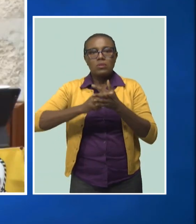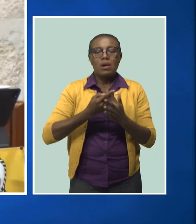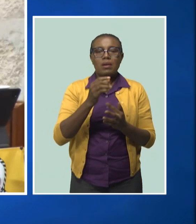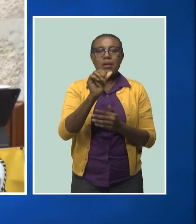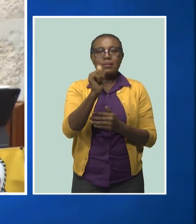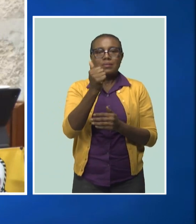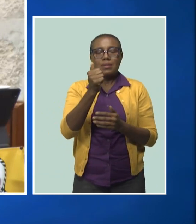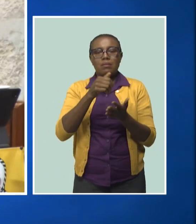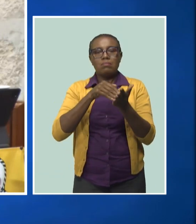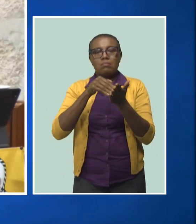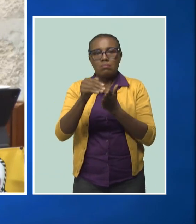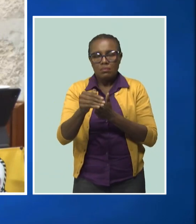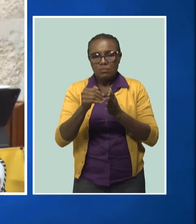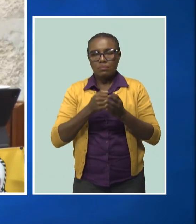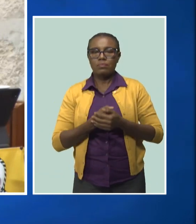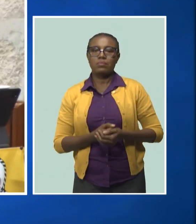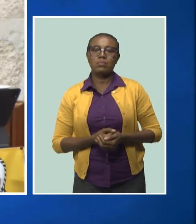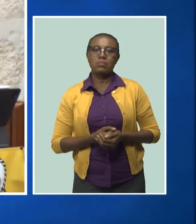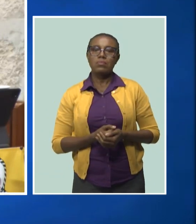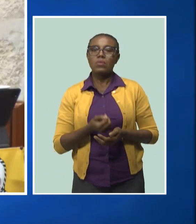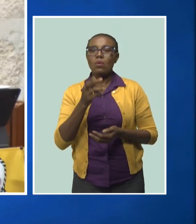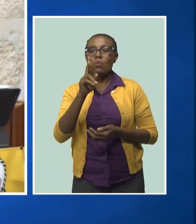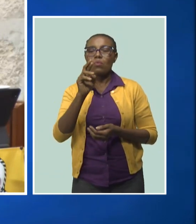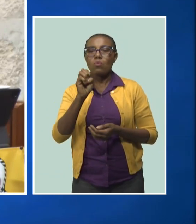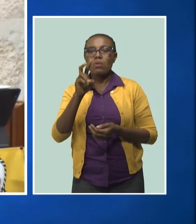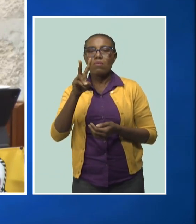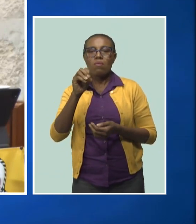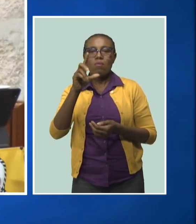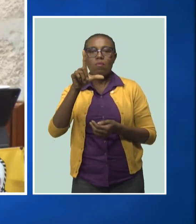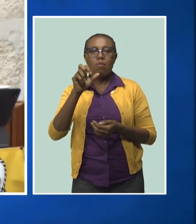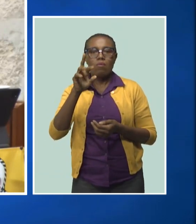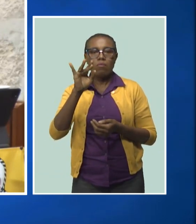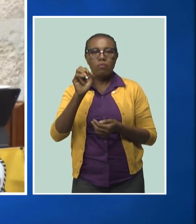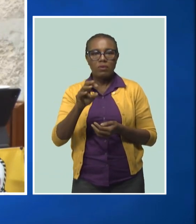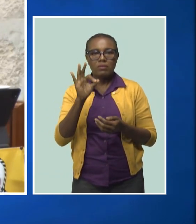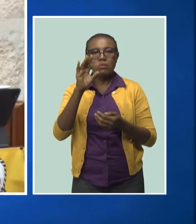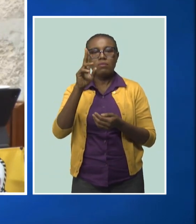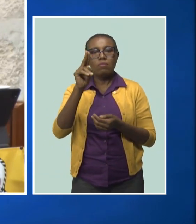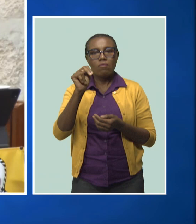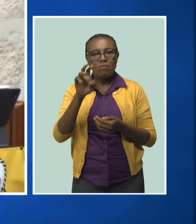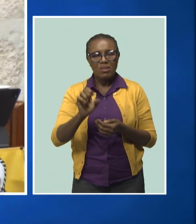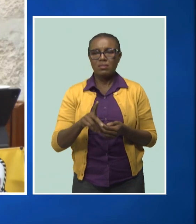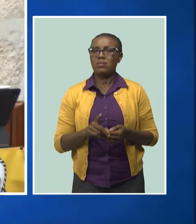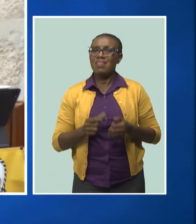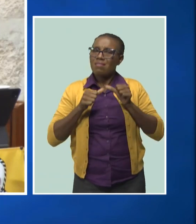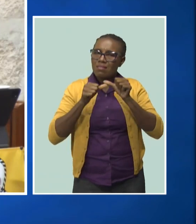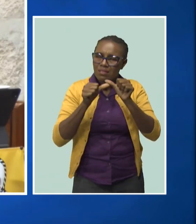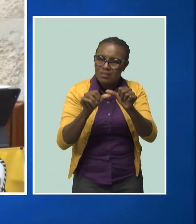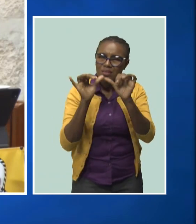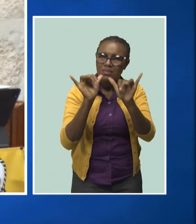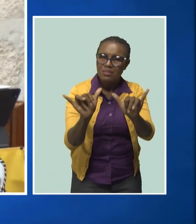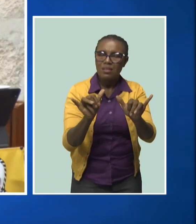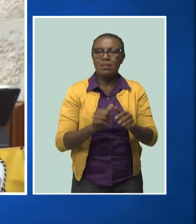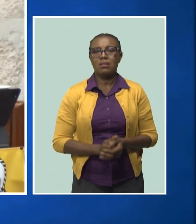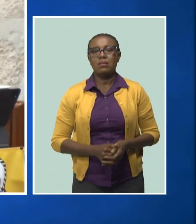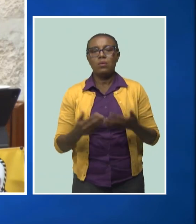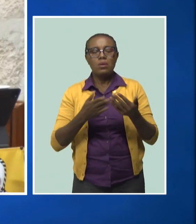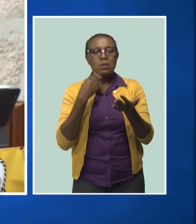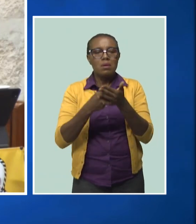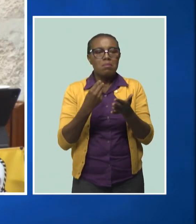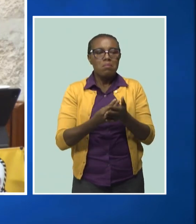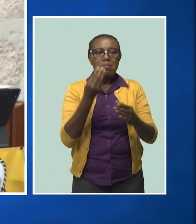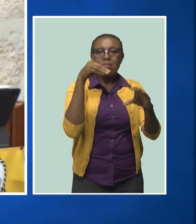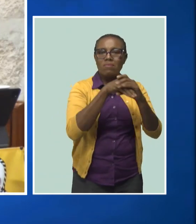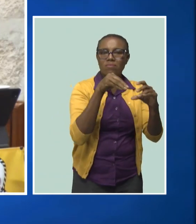And it was intended to be a revolving fund, sir. It still is. And therefore, the monies that have been put into Hope, and in